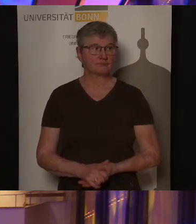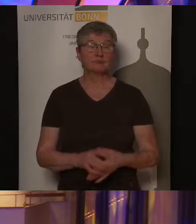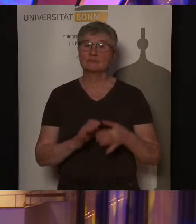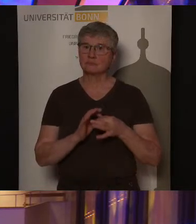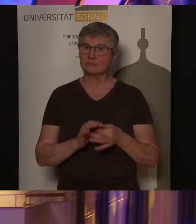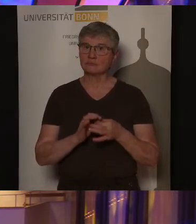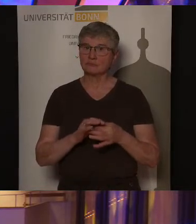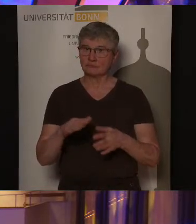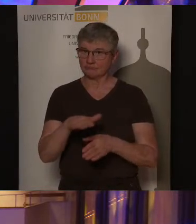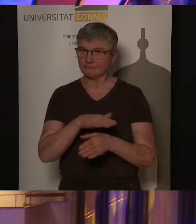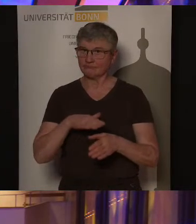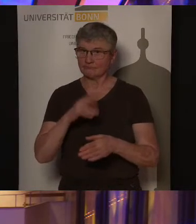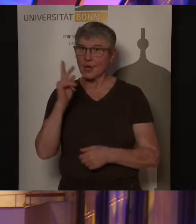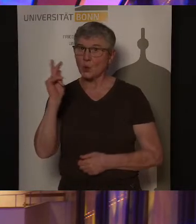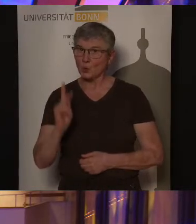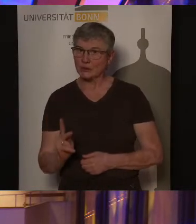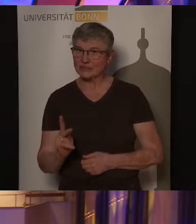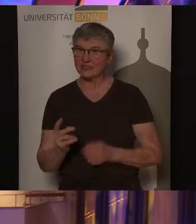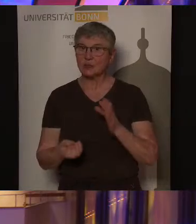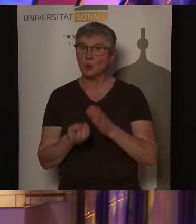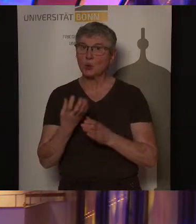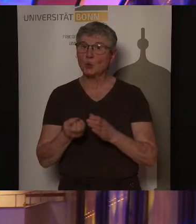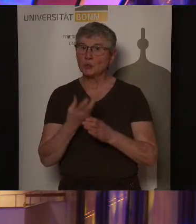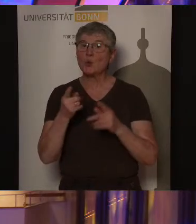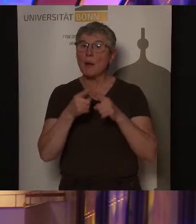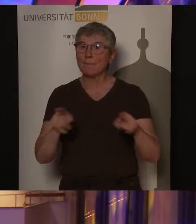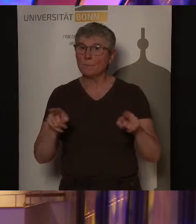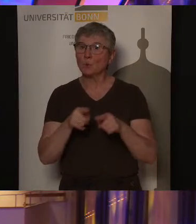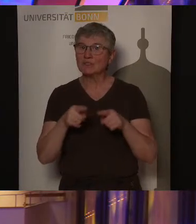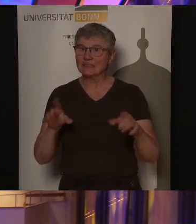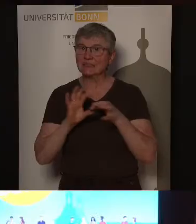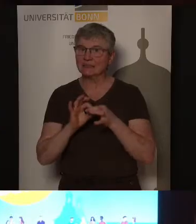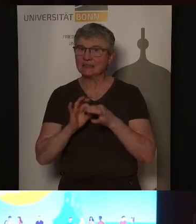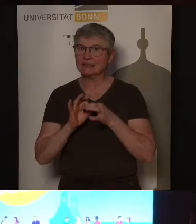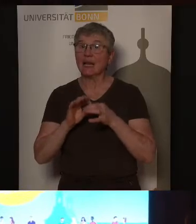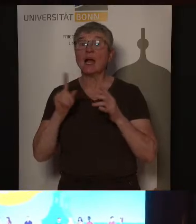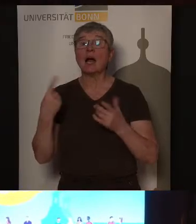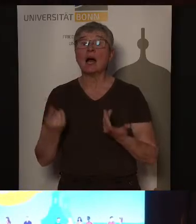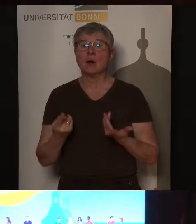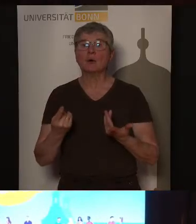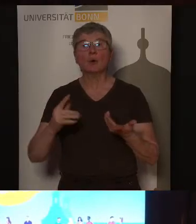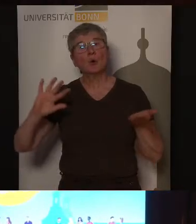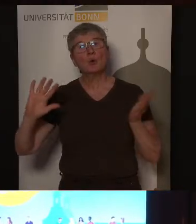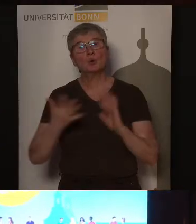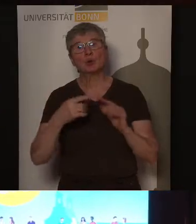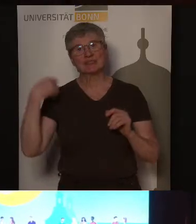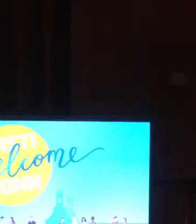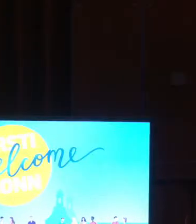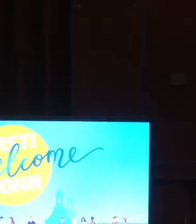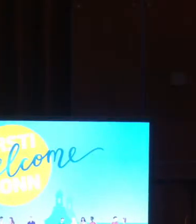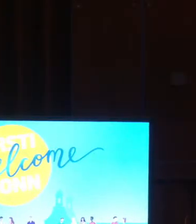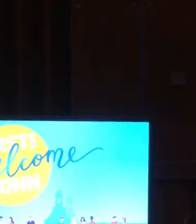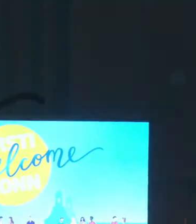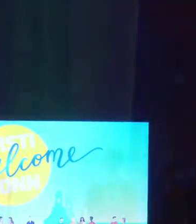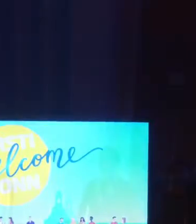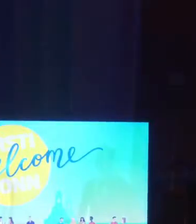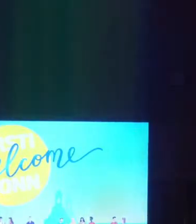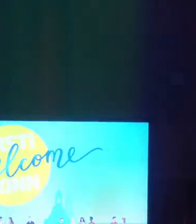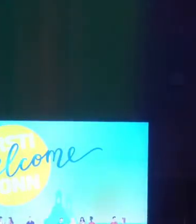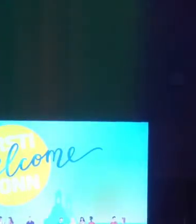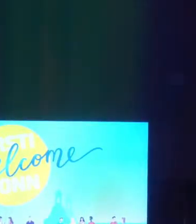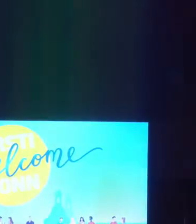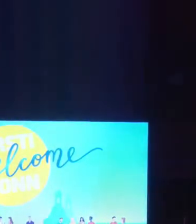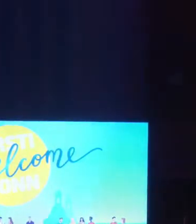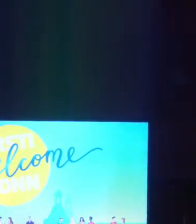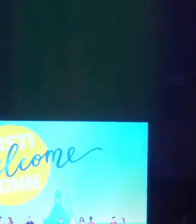Themenfeld. Now we are moving on to the topic of arts, culture and music at the University of Bonn, and we have a video for you, so let's roll